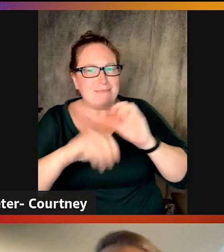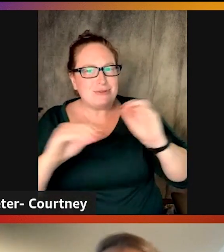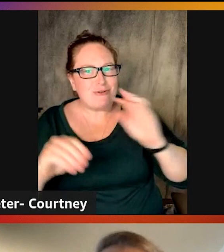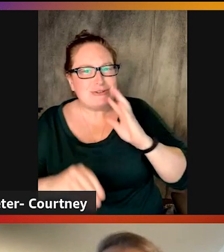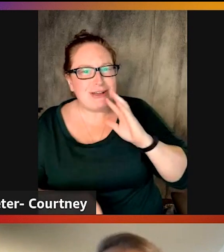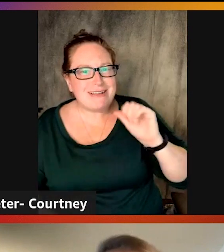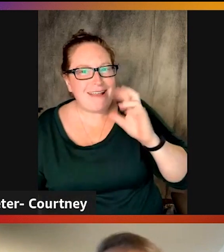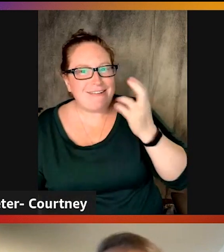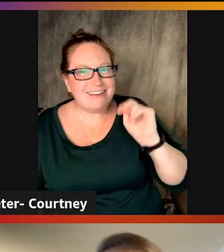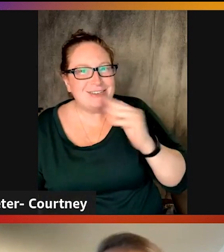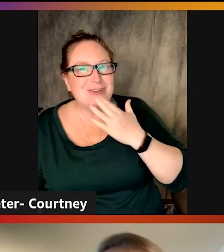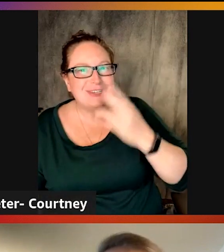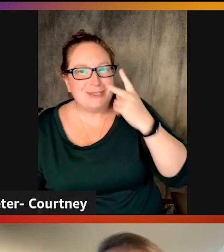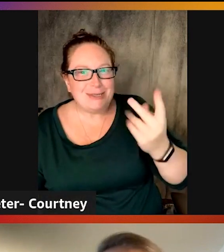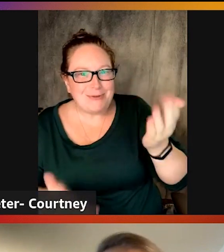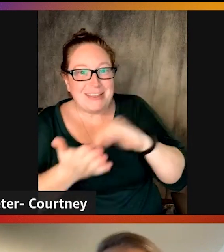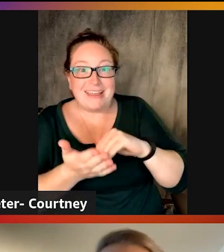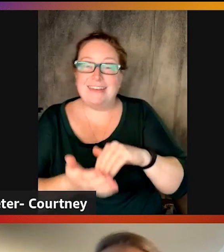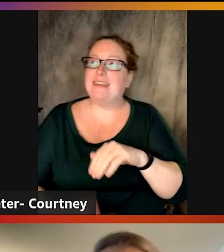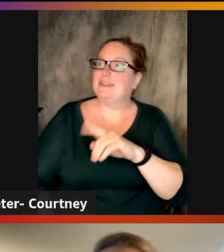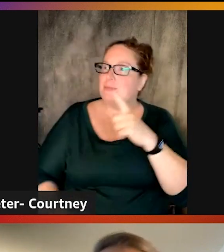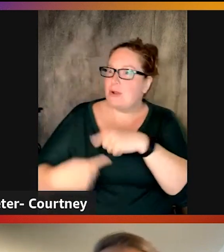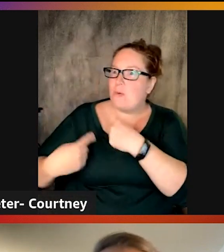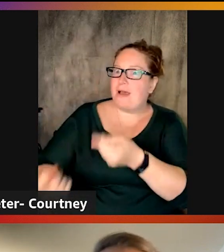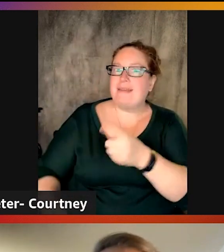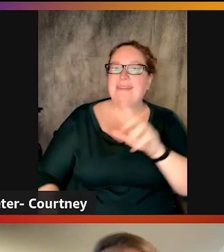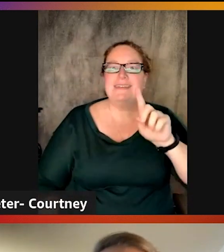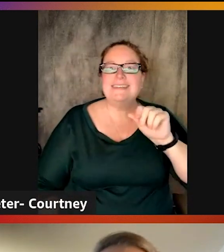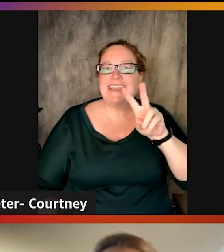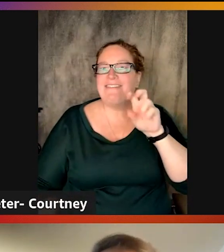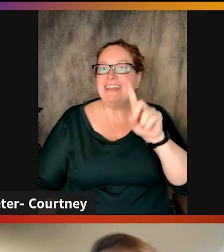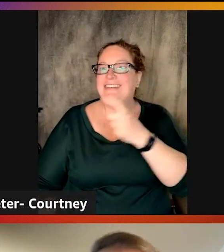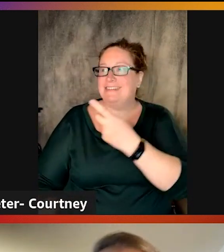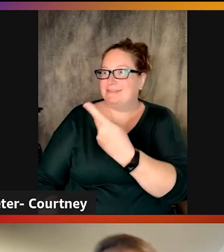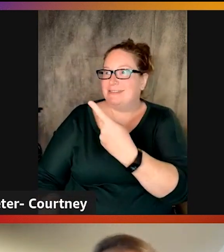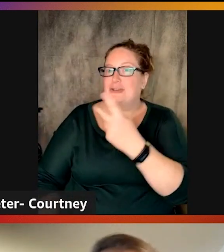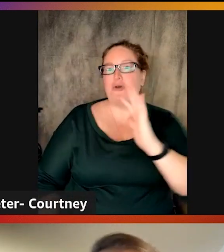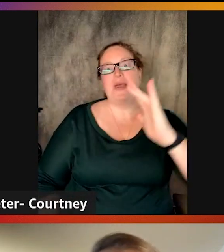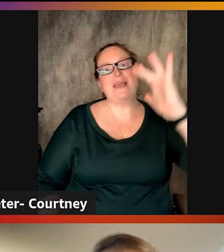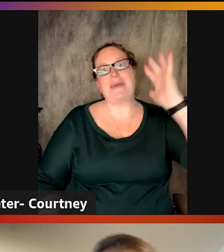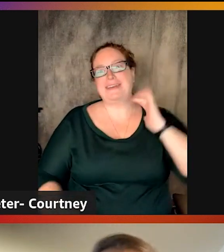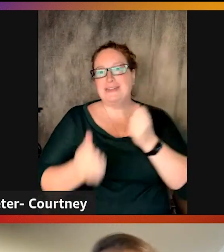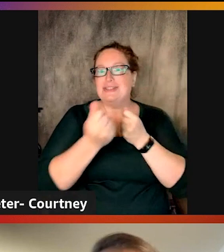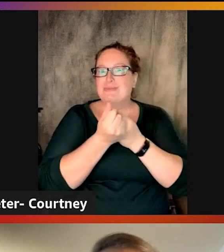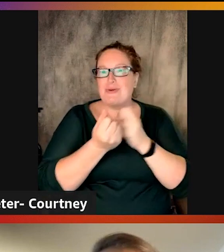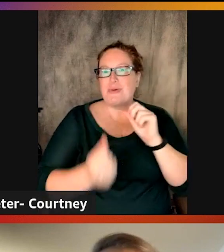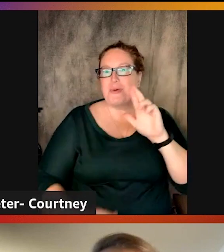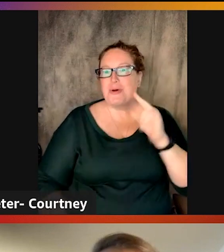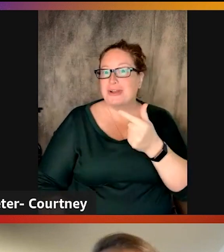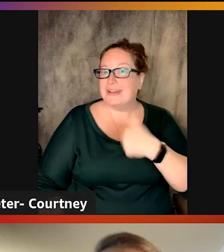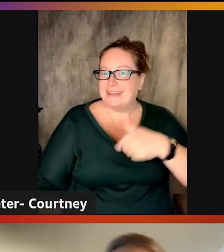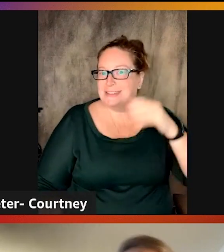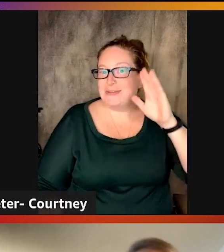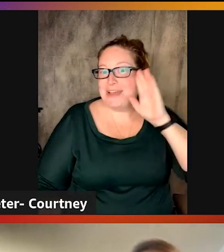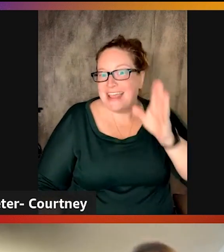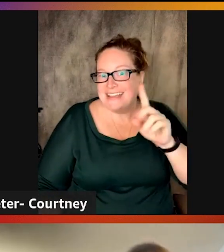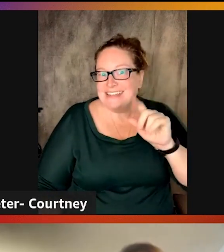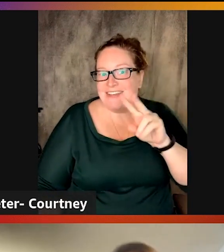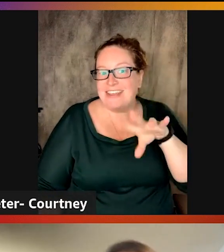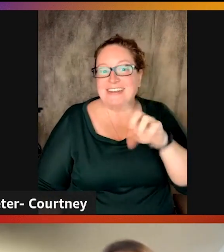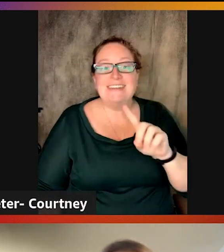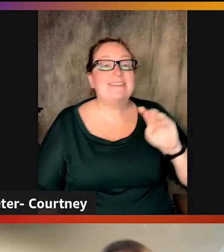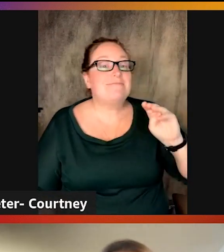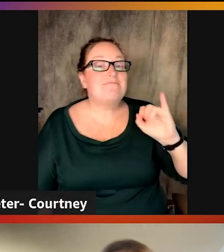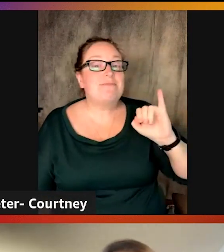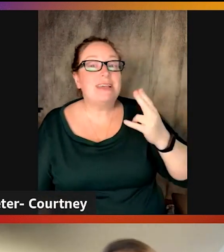while. David and I, we go way back to the support organization. We used to work together. So, hey, David. Hello again. Mahir, how are you,